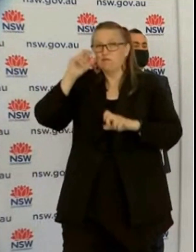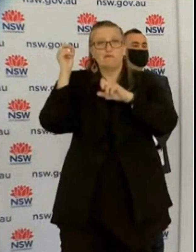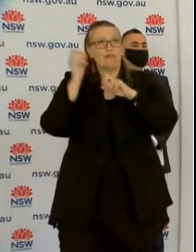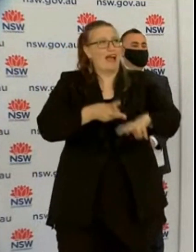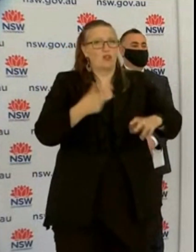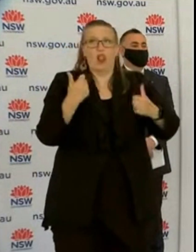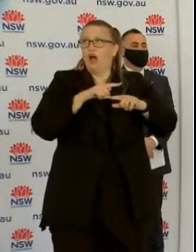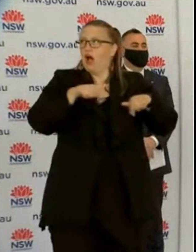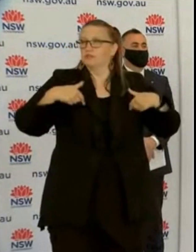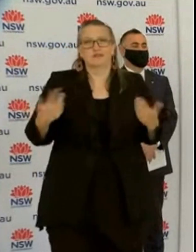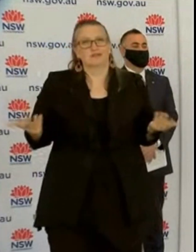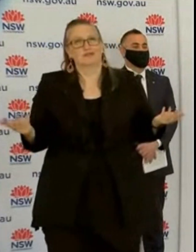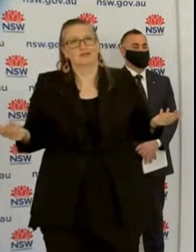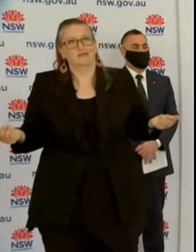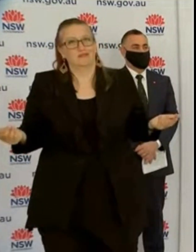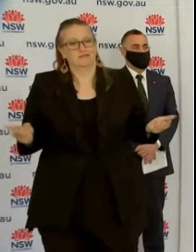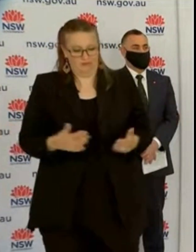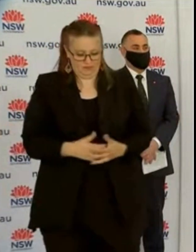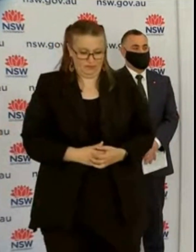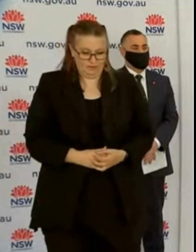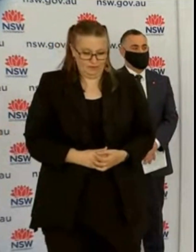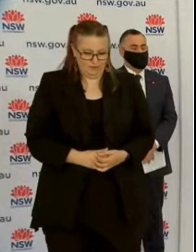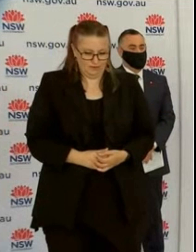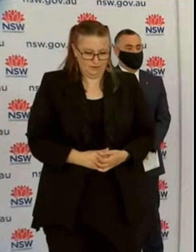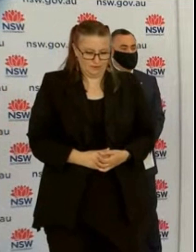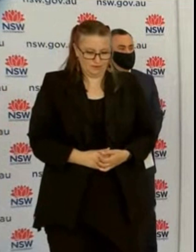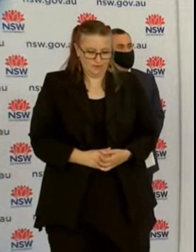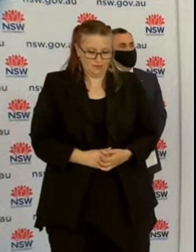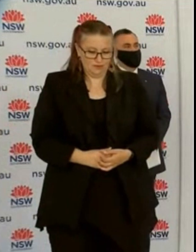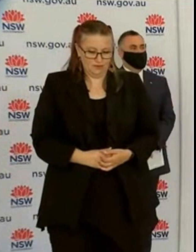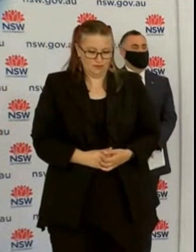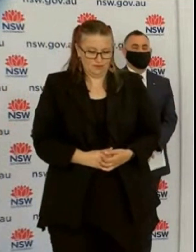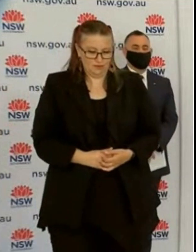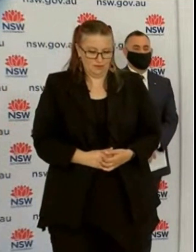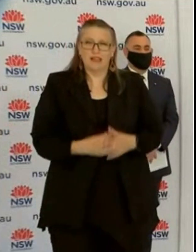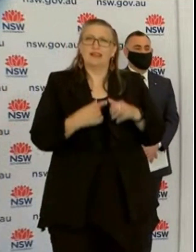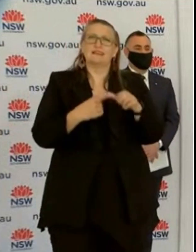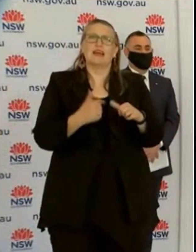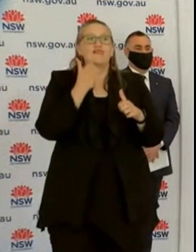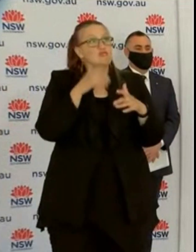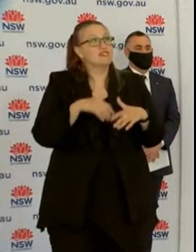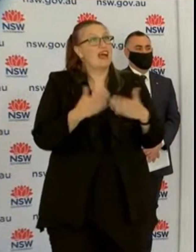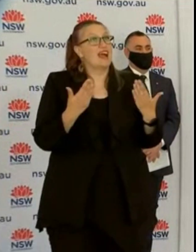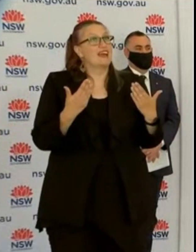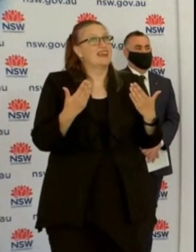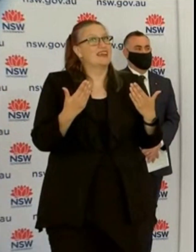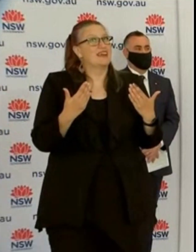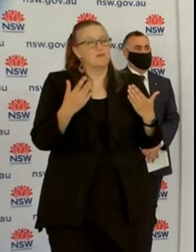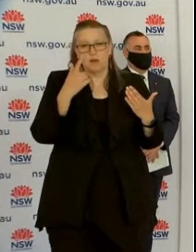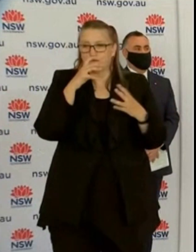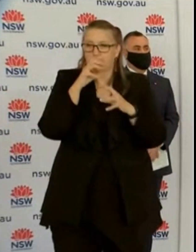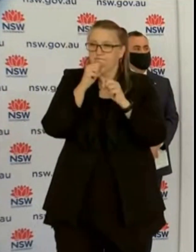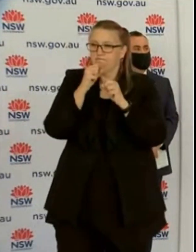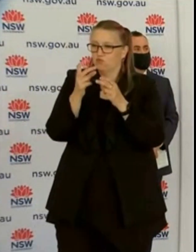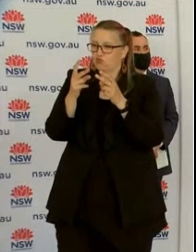become treated like everybody else? I experience, as well as our team, the day-to-day distress and trauma of people